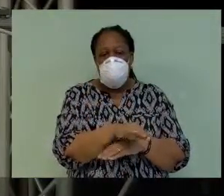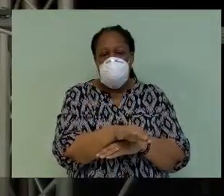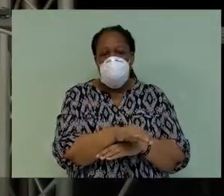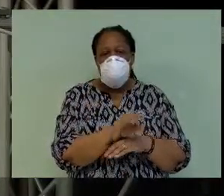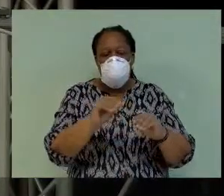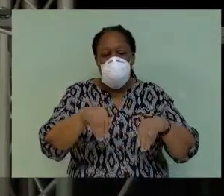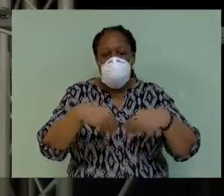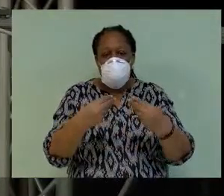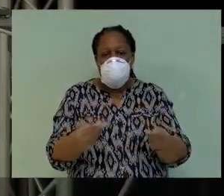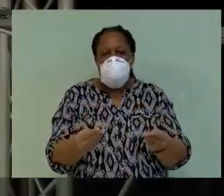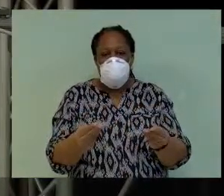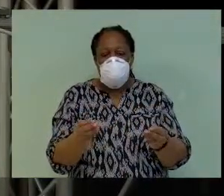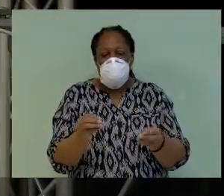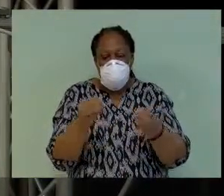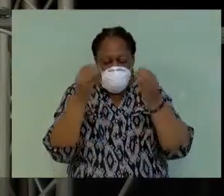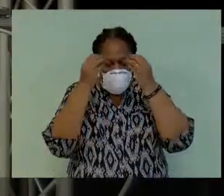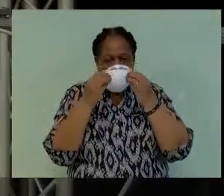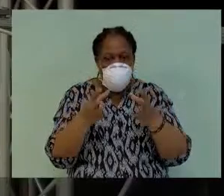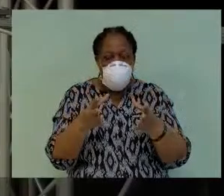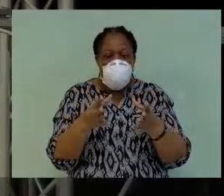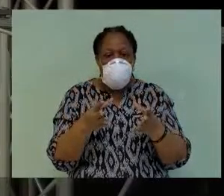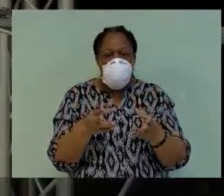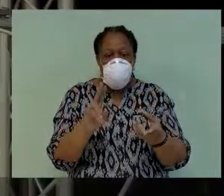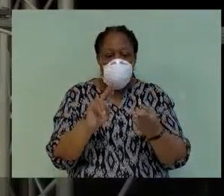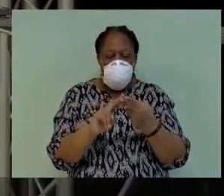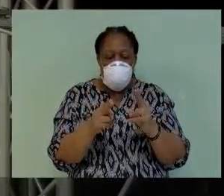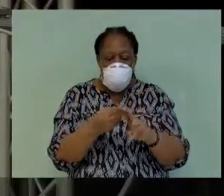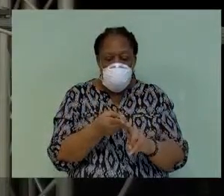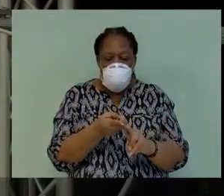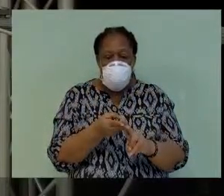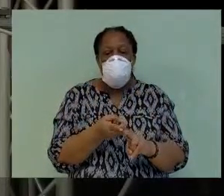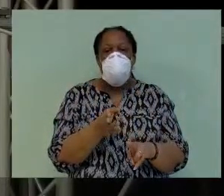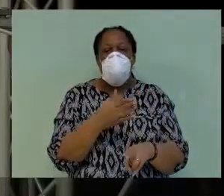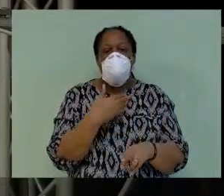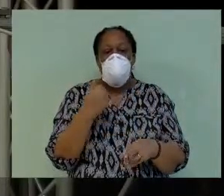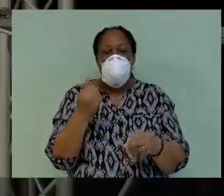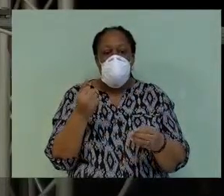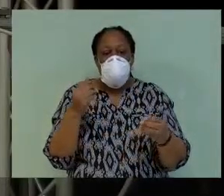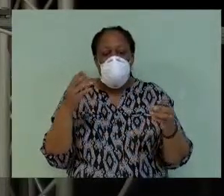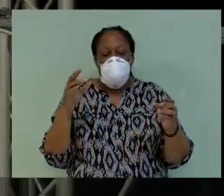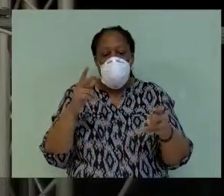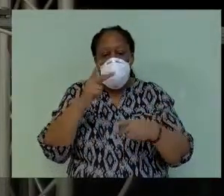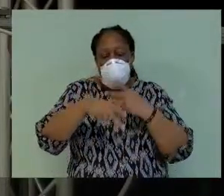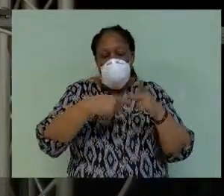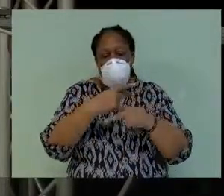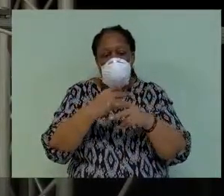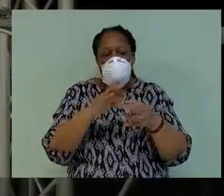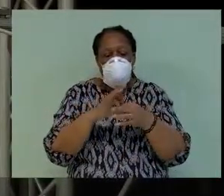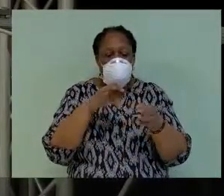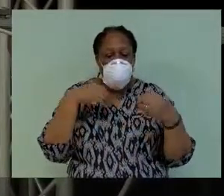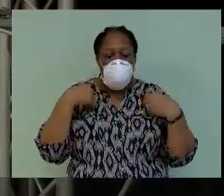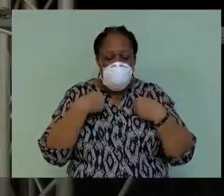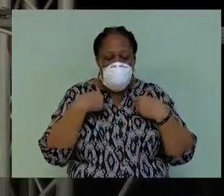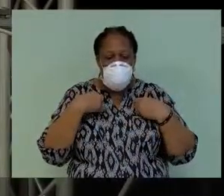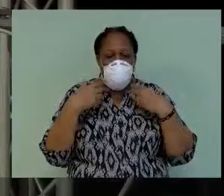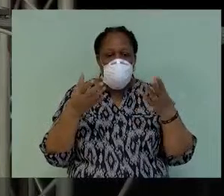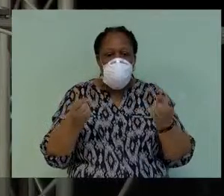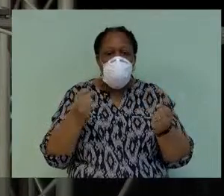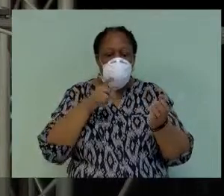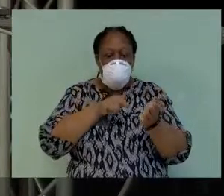give details of the number and species of animals they wish to have